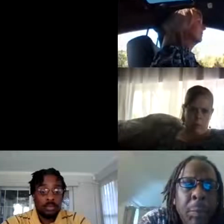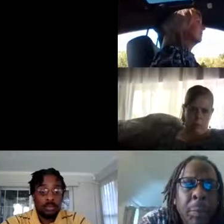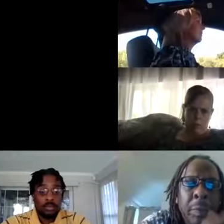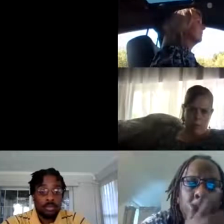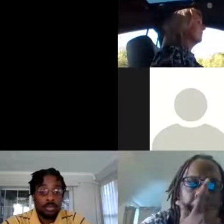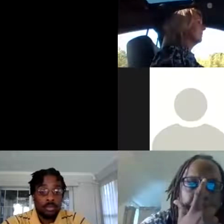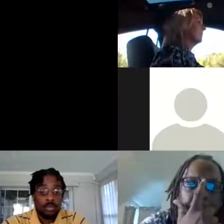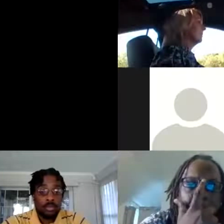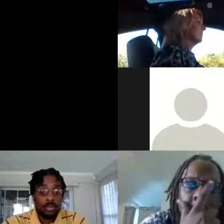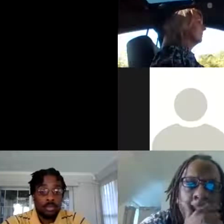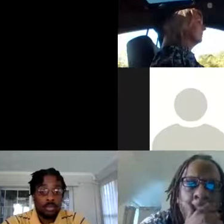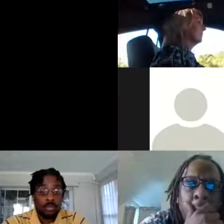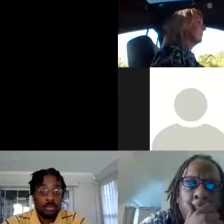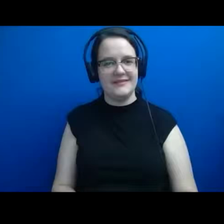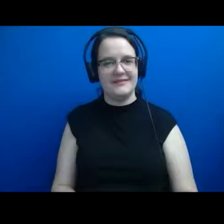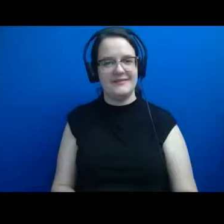What?